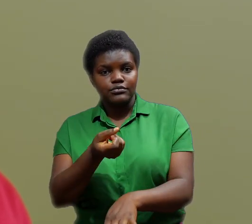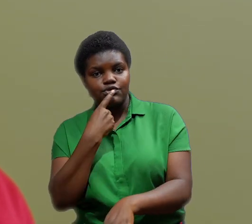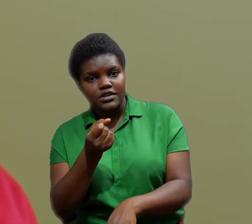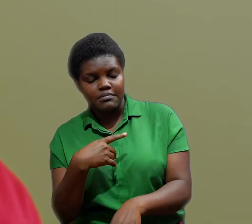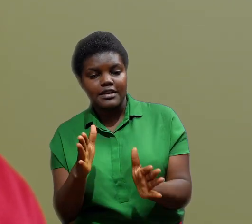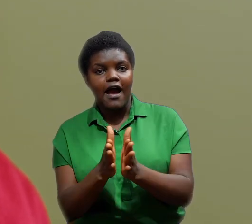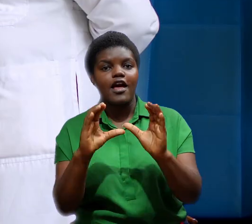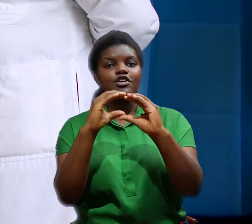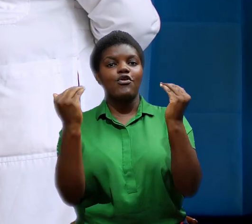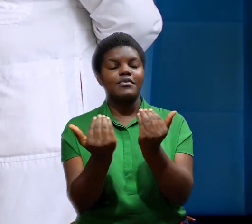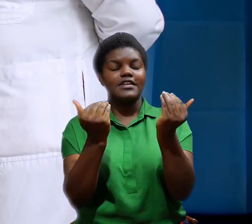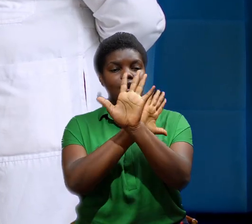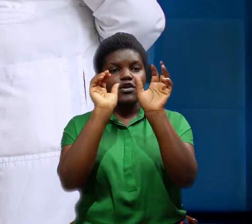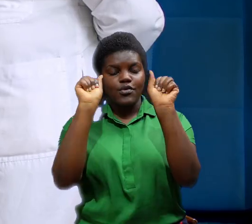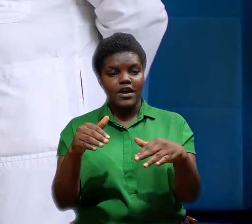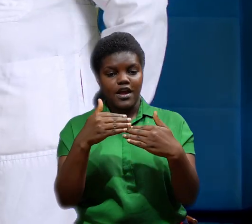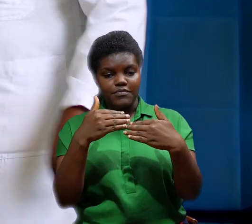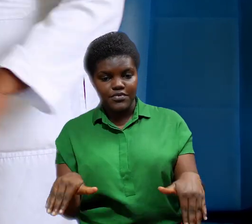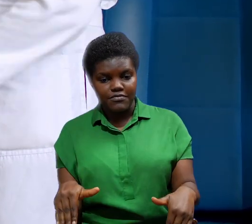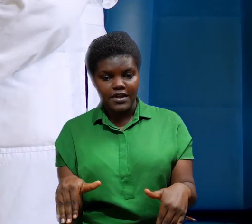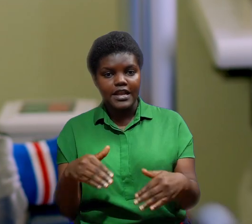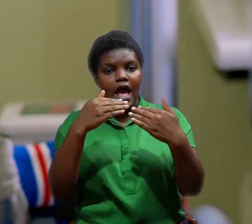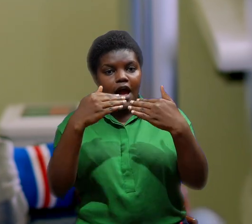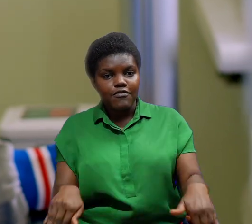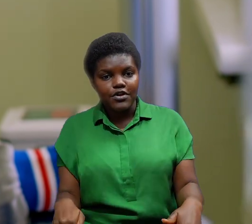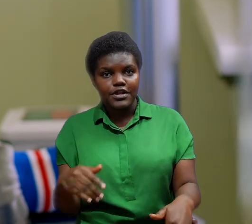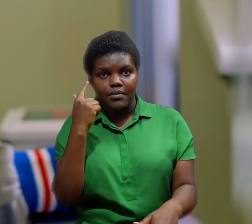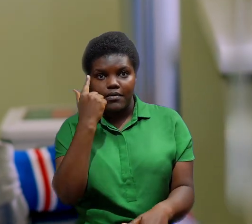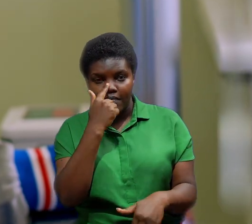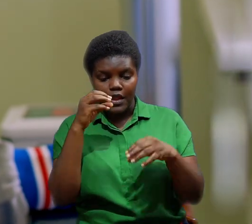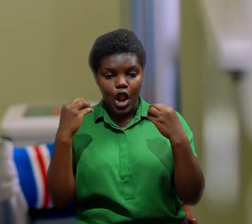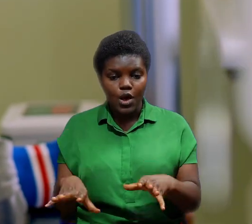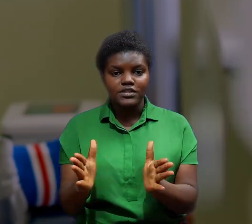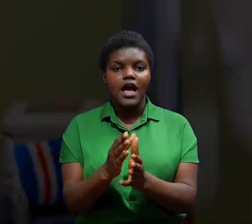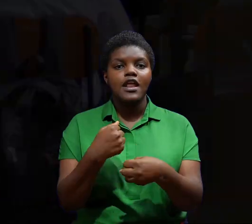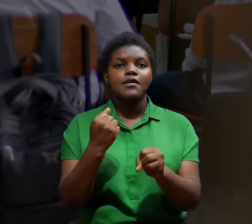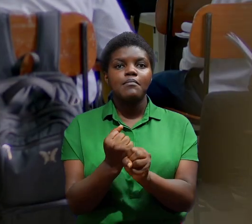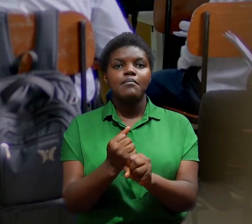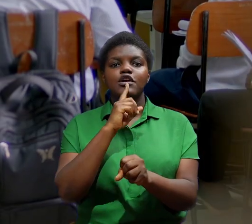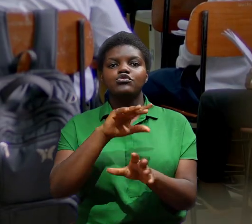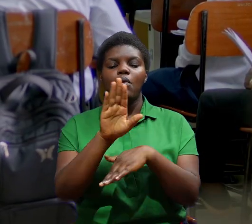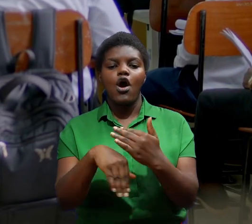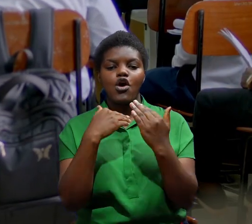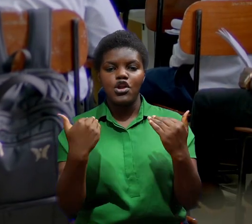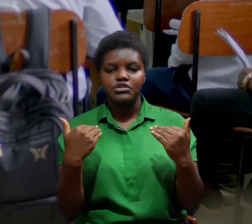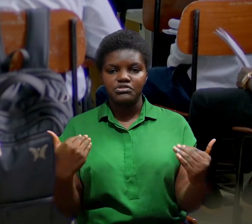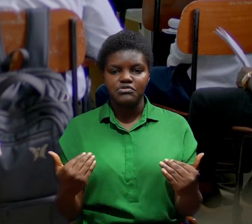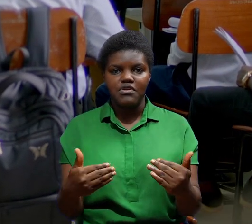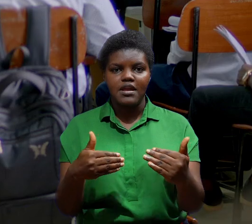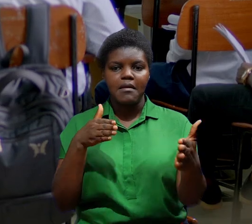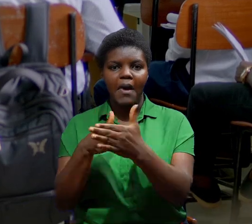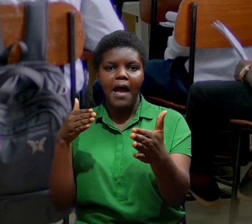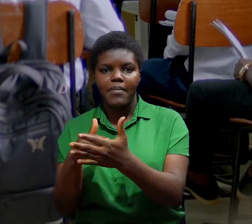avoidable vision loss and ensure that no child is held back by blindness. When we started